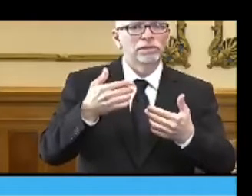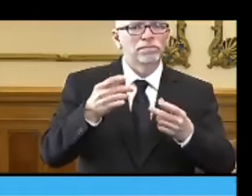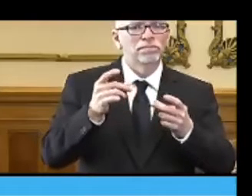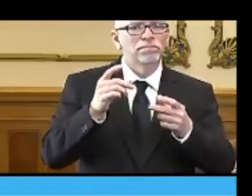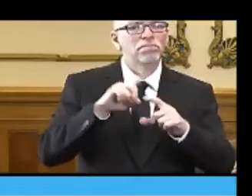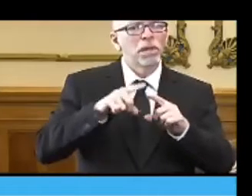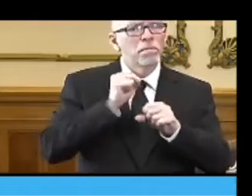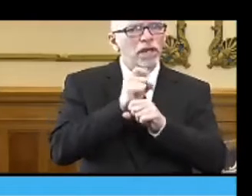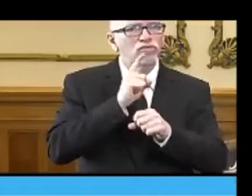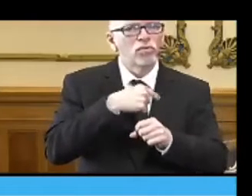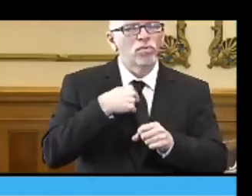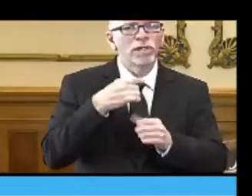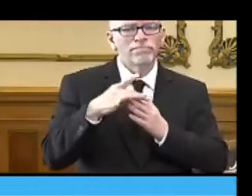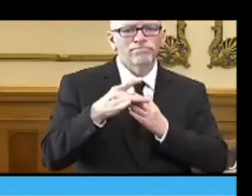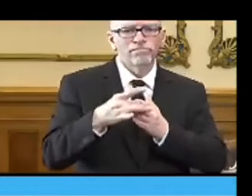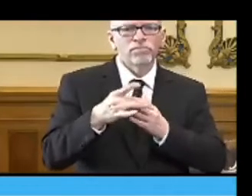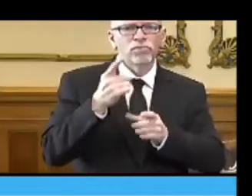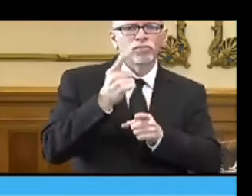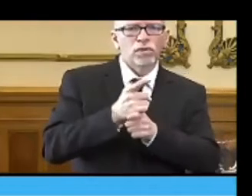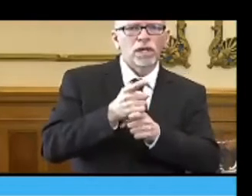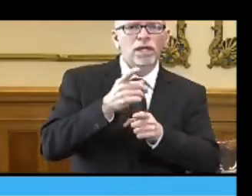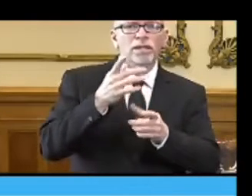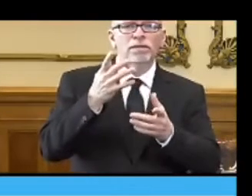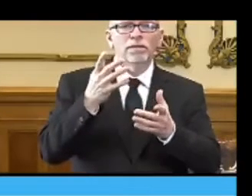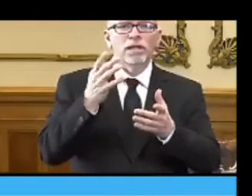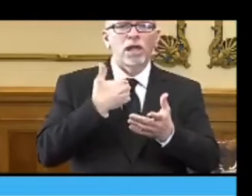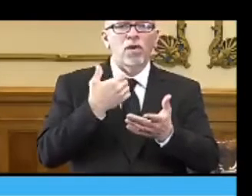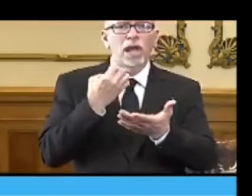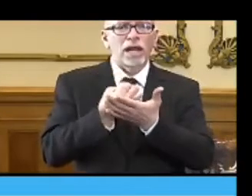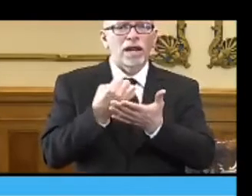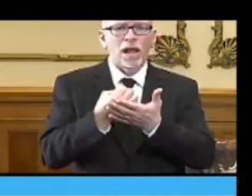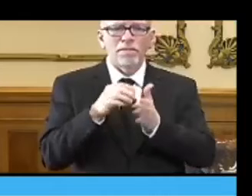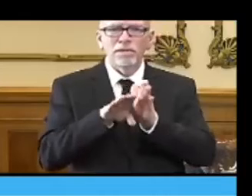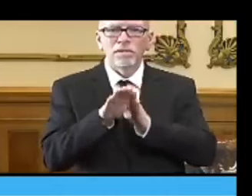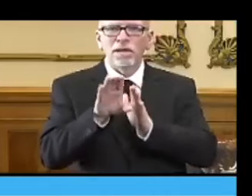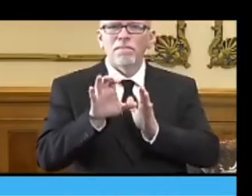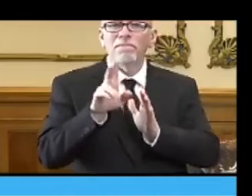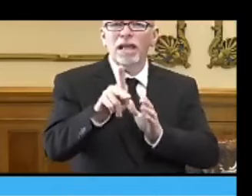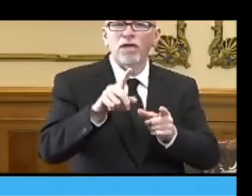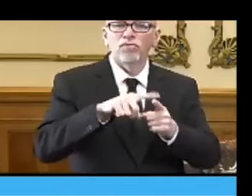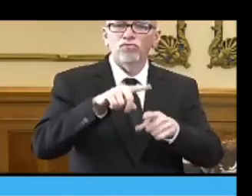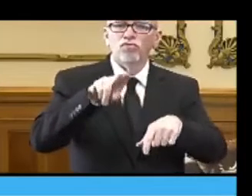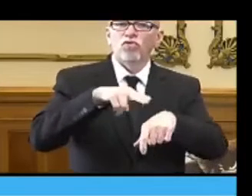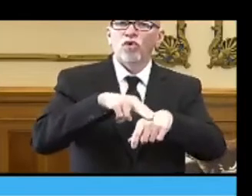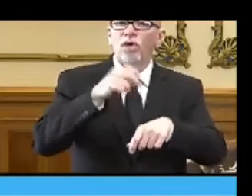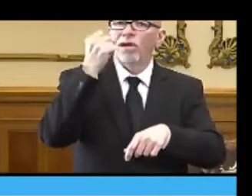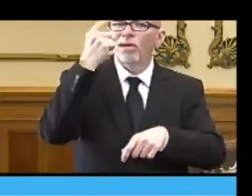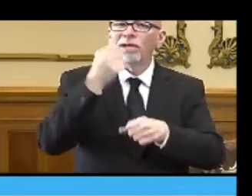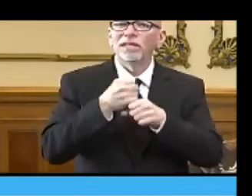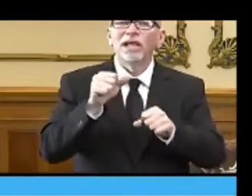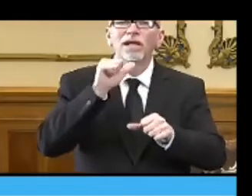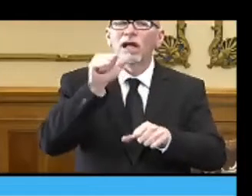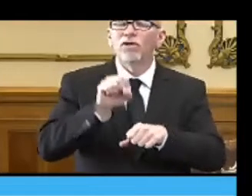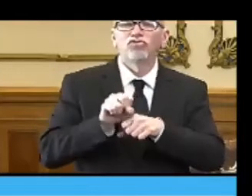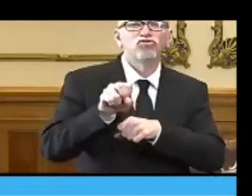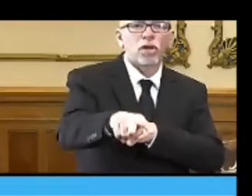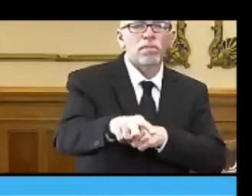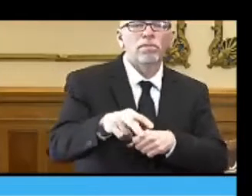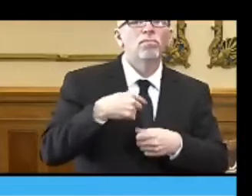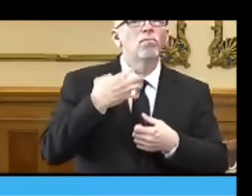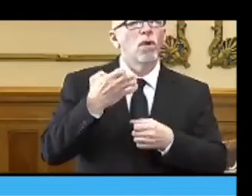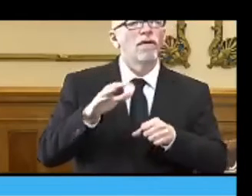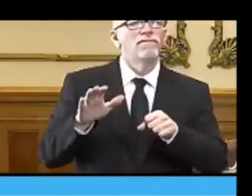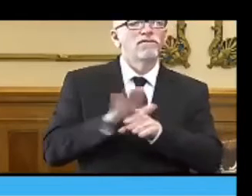we're guiding a return to economic activity in a very safe way, full